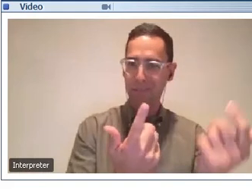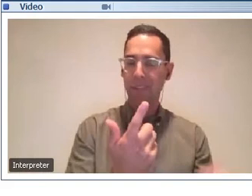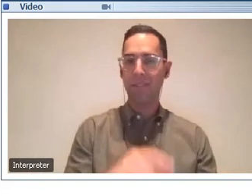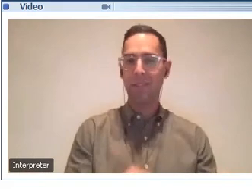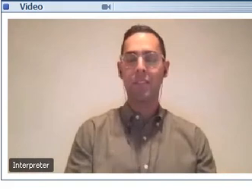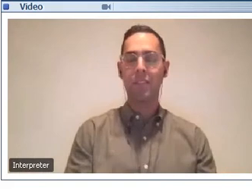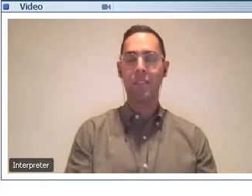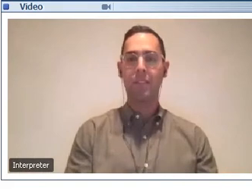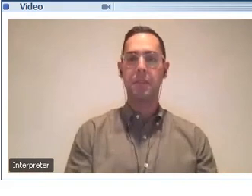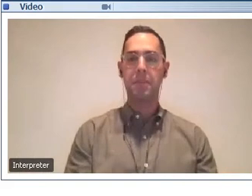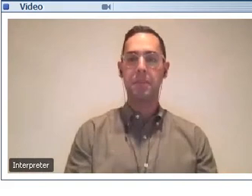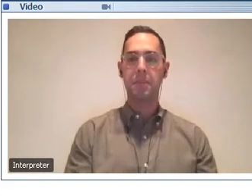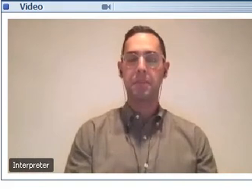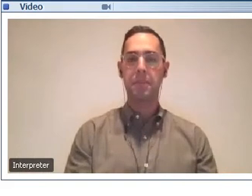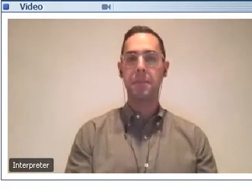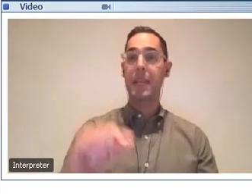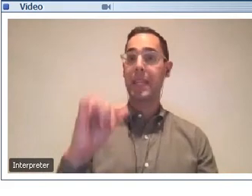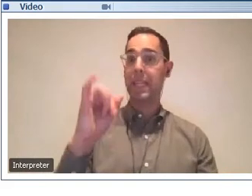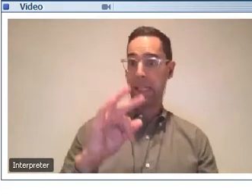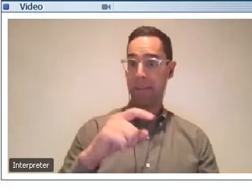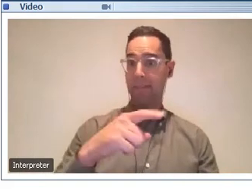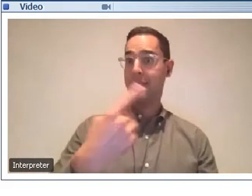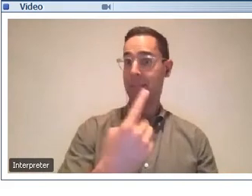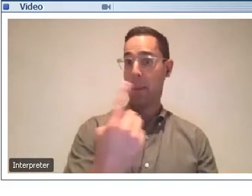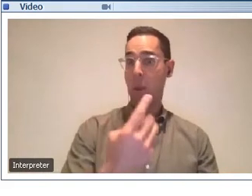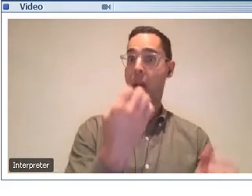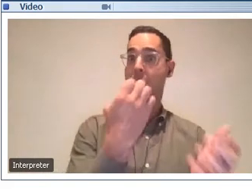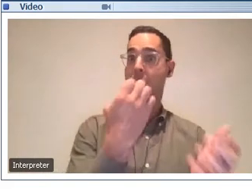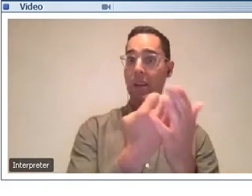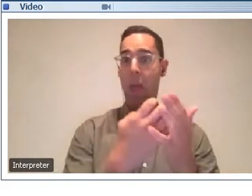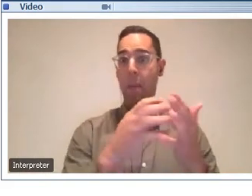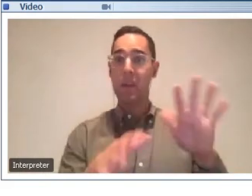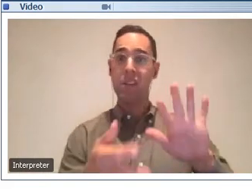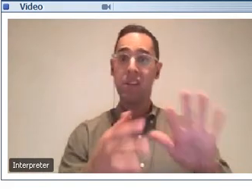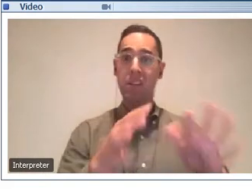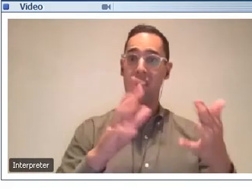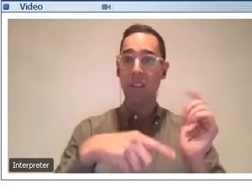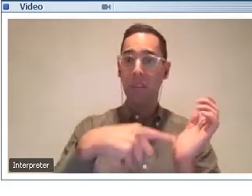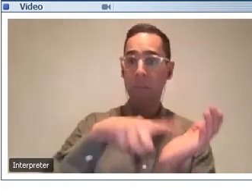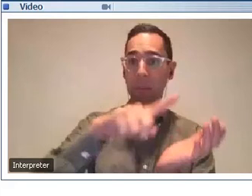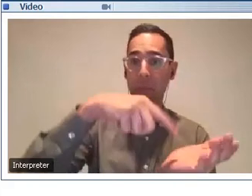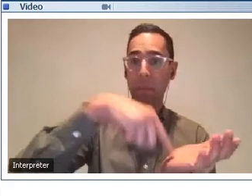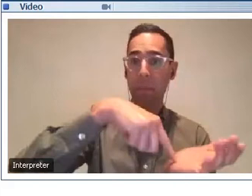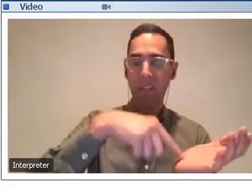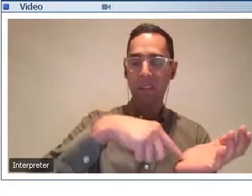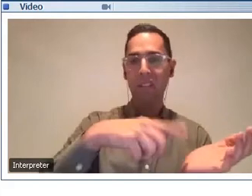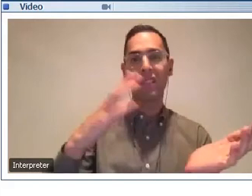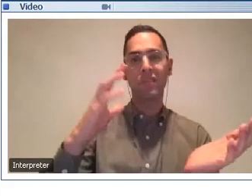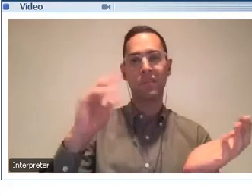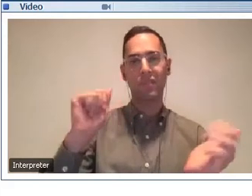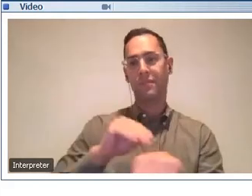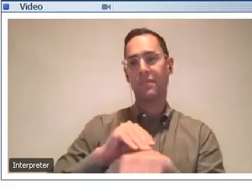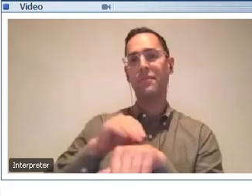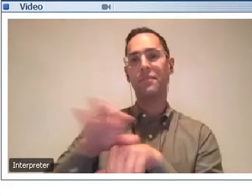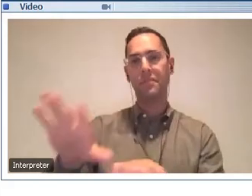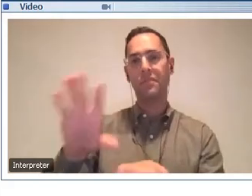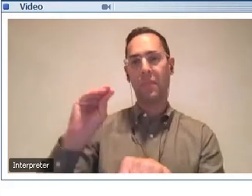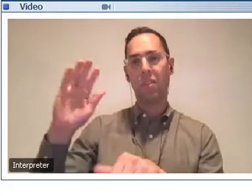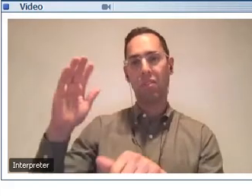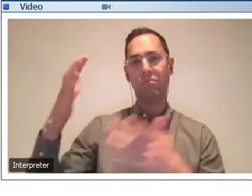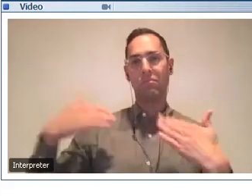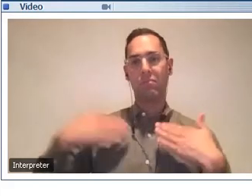side, economic insecurity can exacerbate existing challenges. What this means is that workers with disabilities and their families